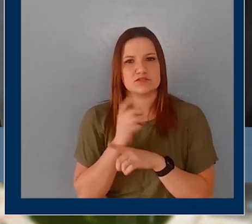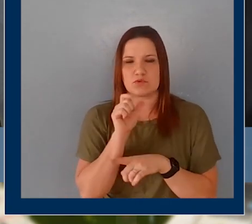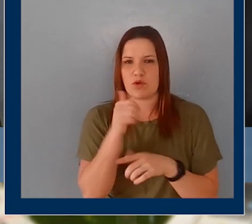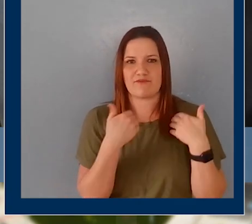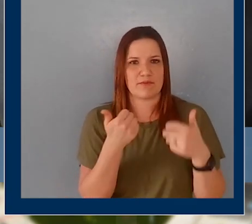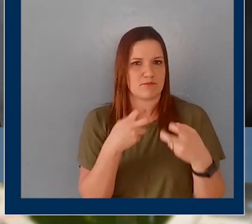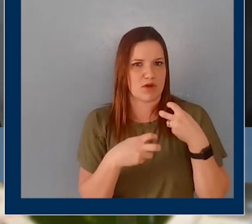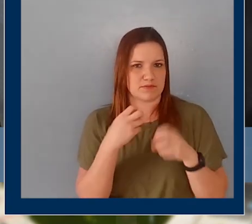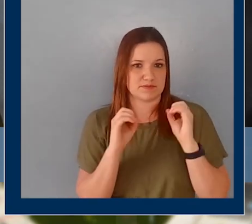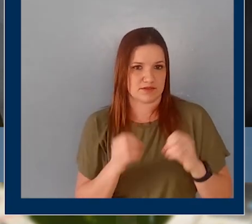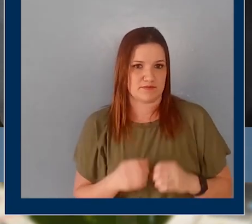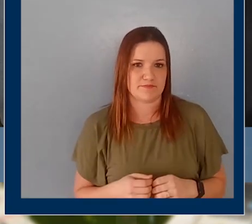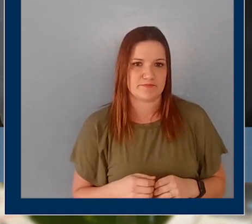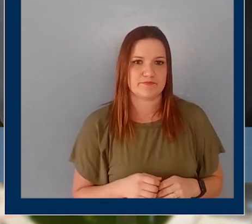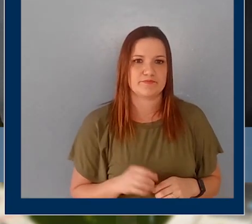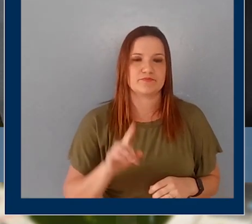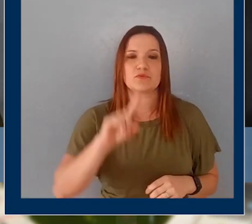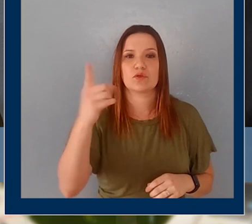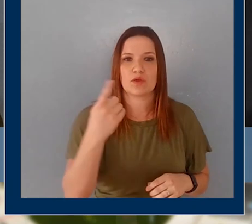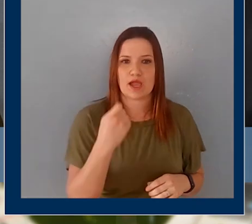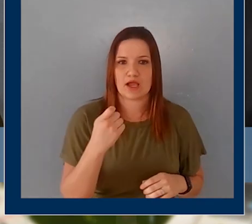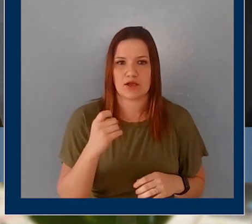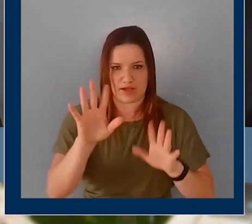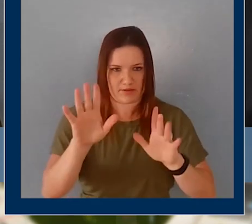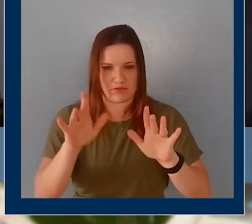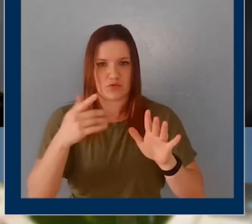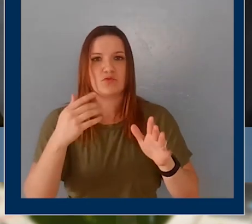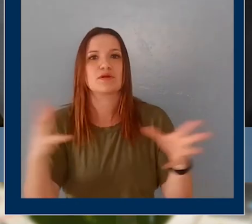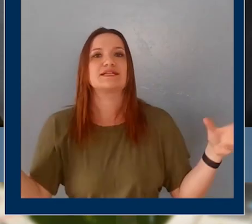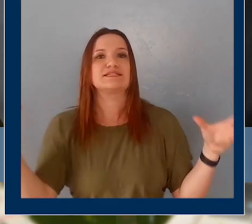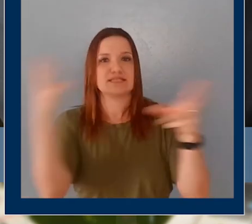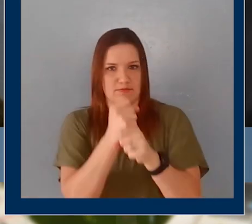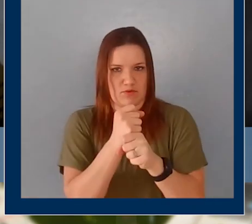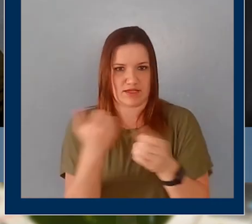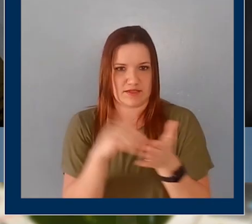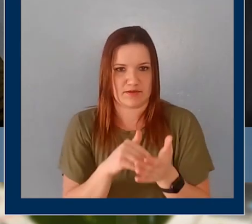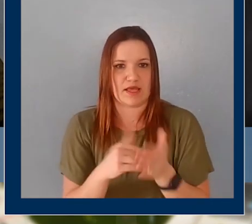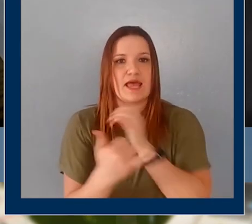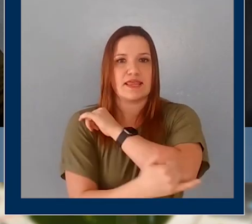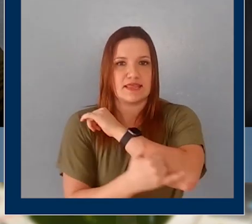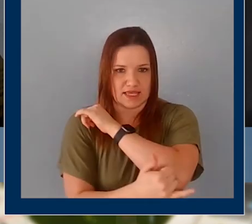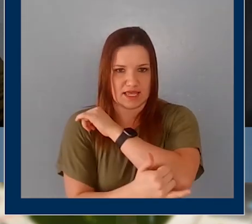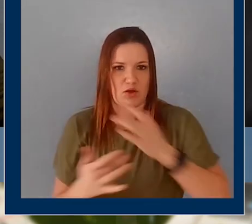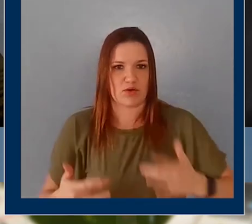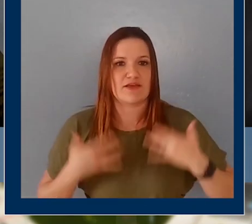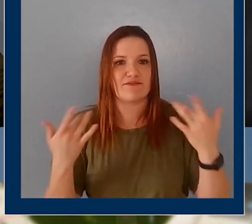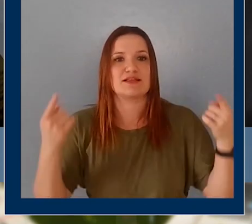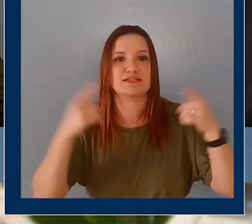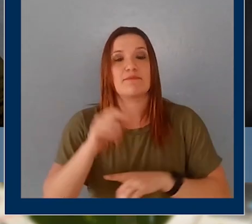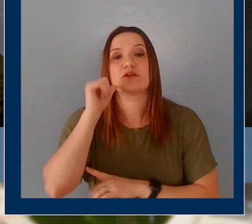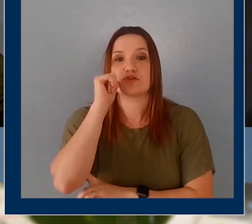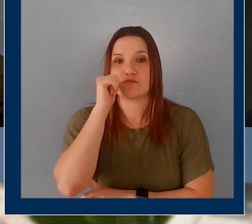have any problem there. Okay. So we are being asked to repeat. So we're just going to summarize this. The county event that's